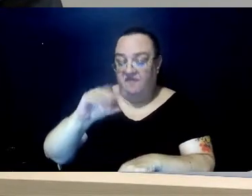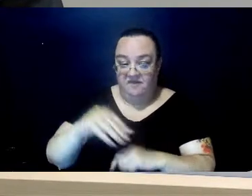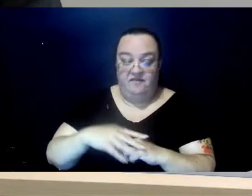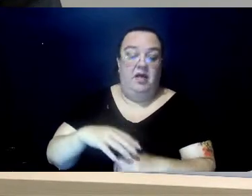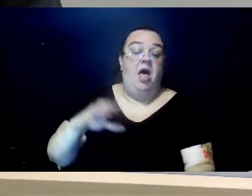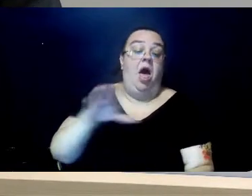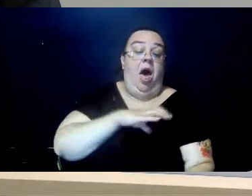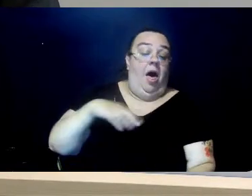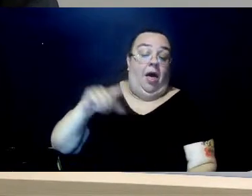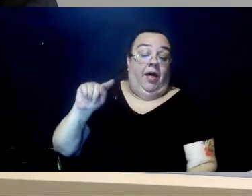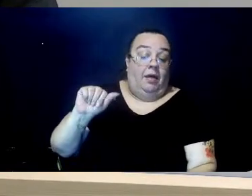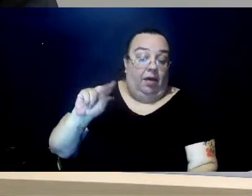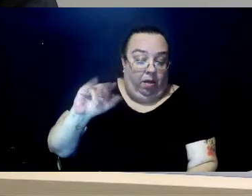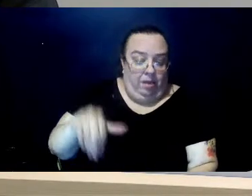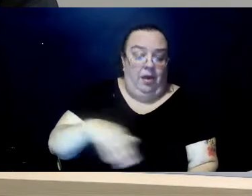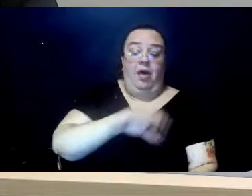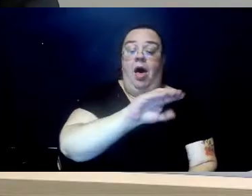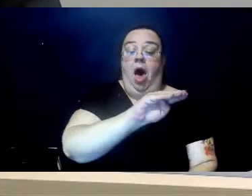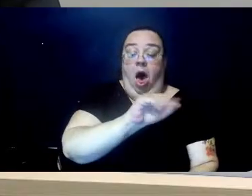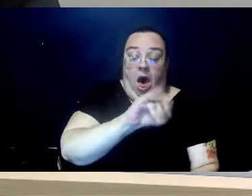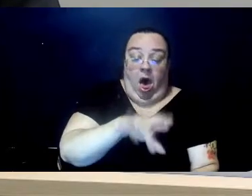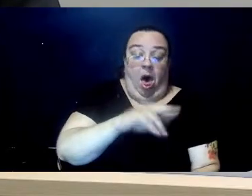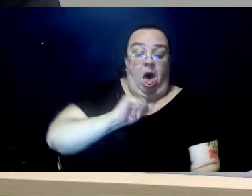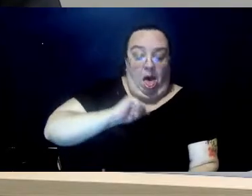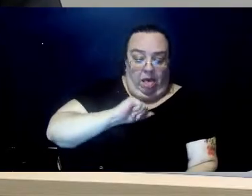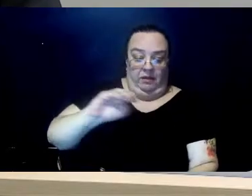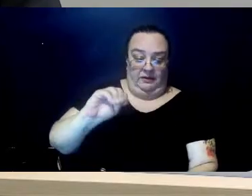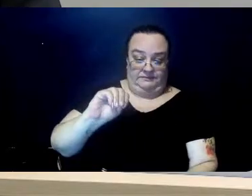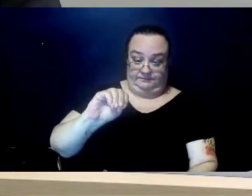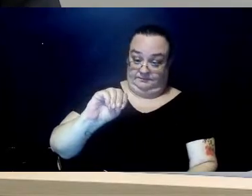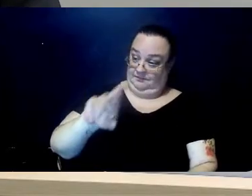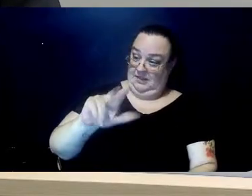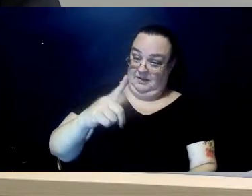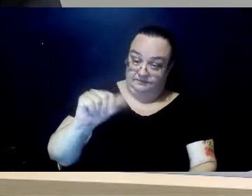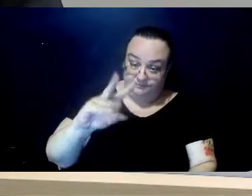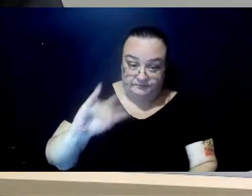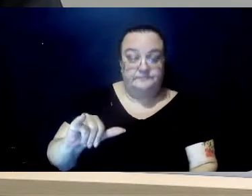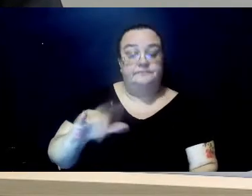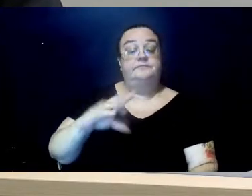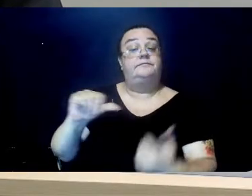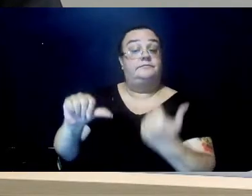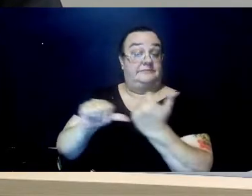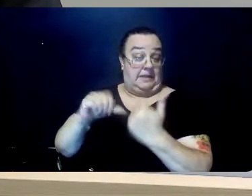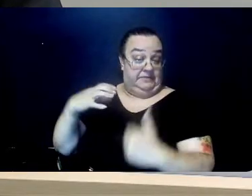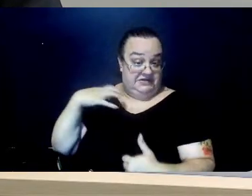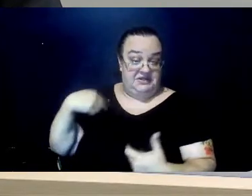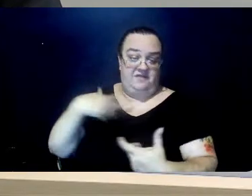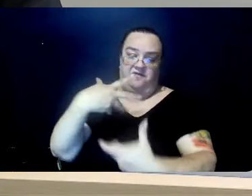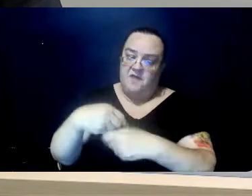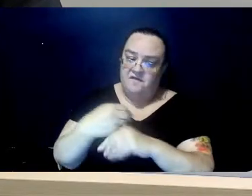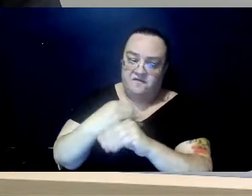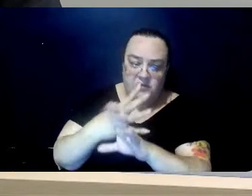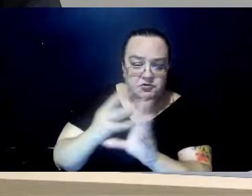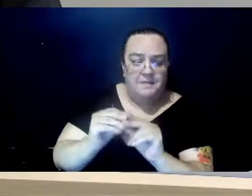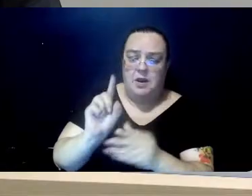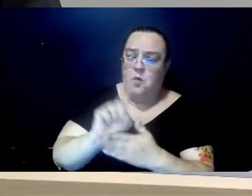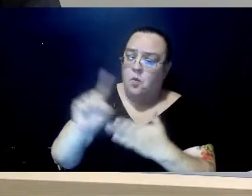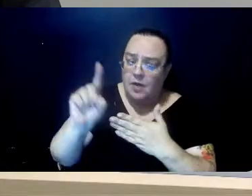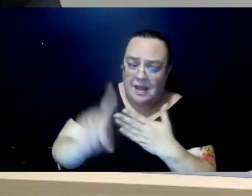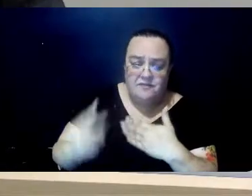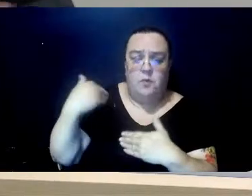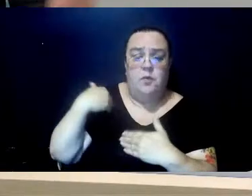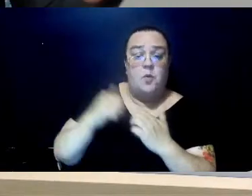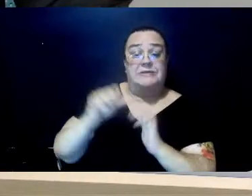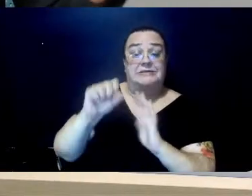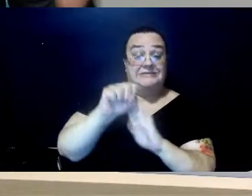and the deputy chief were in a virtual meeting a week and a half ago with State Highway, PEPCO, the county Department